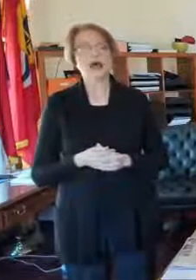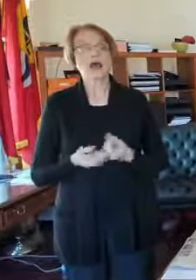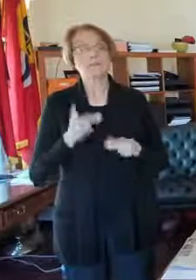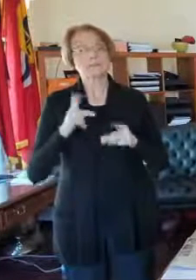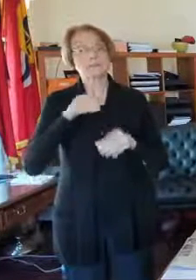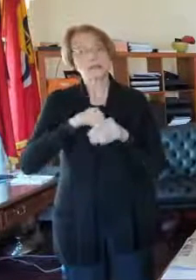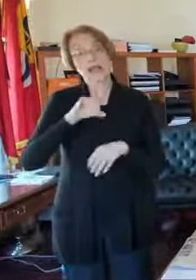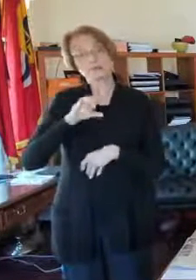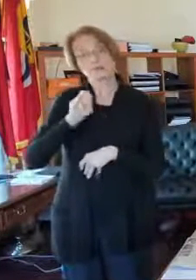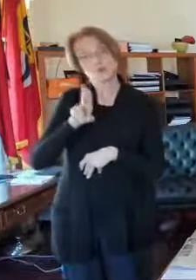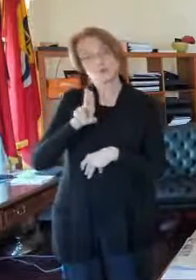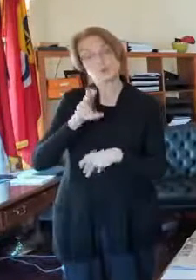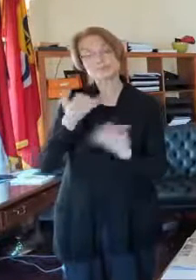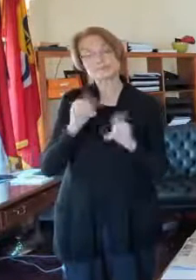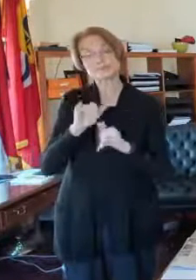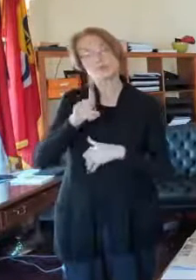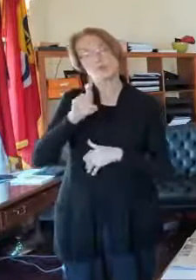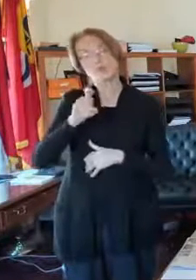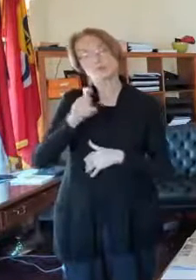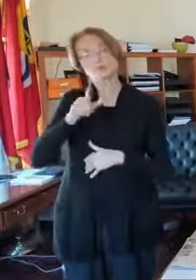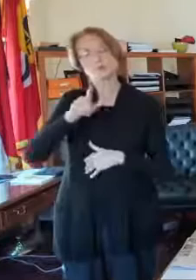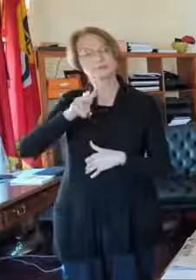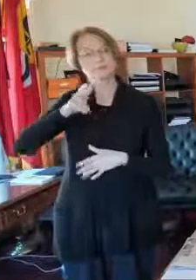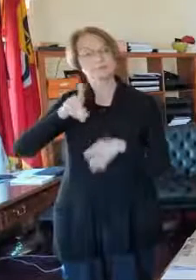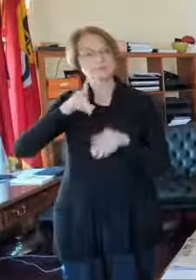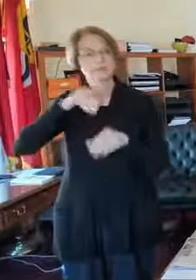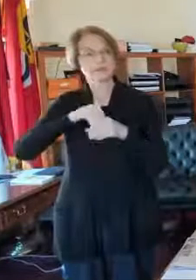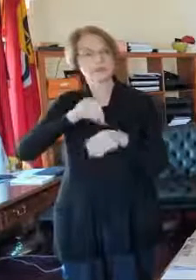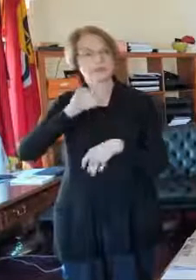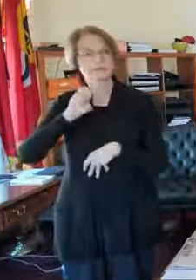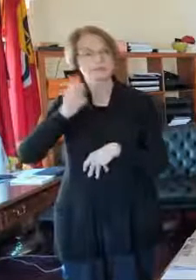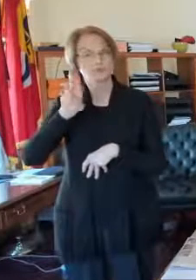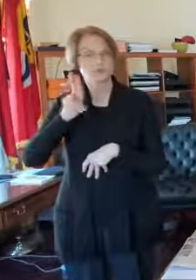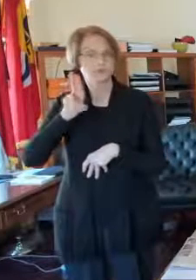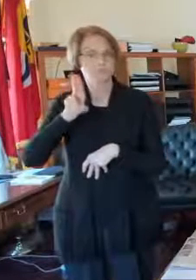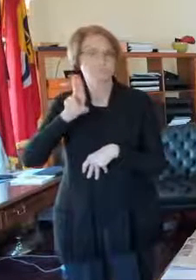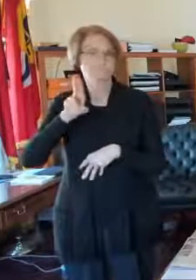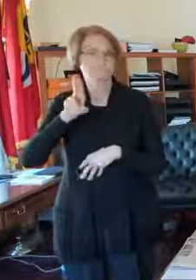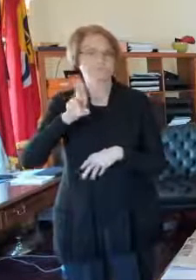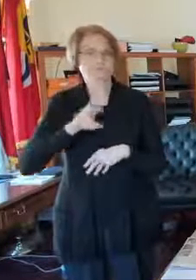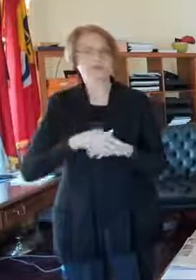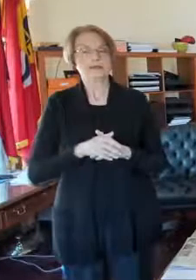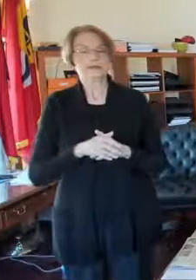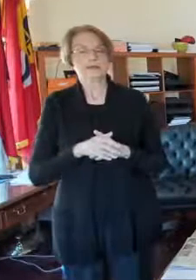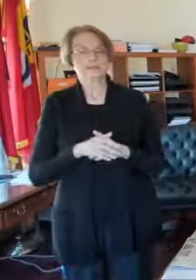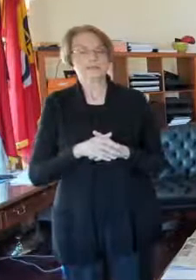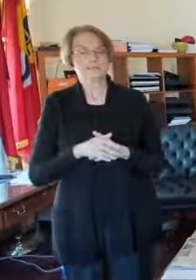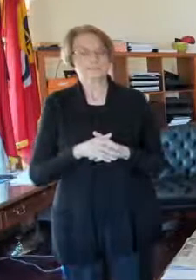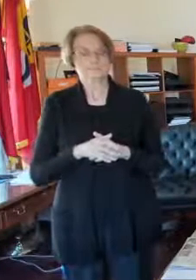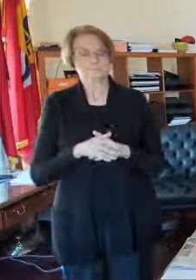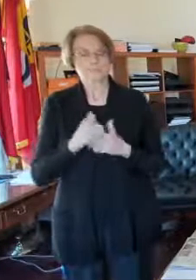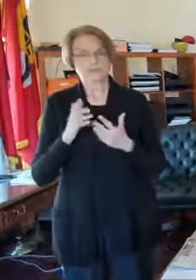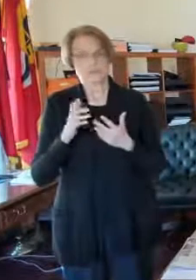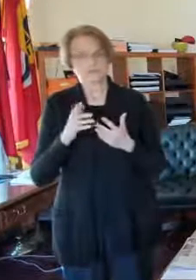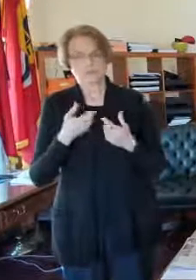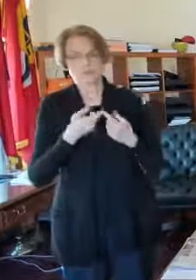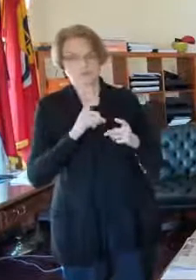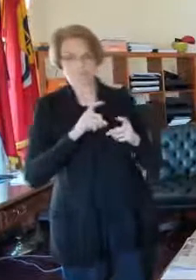in the ICU, there are still 126 people that are in the ICU. That's of the